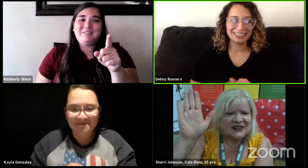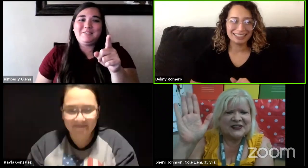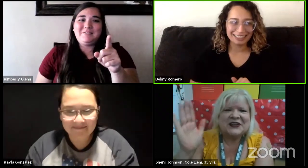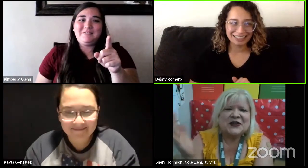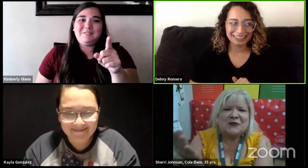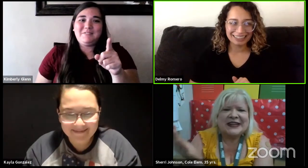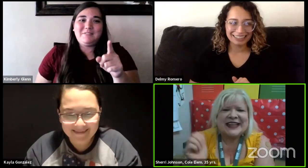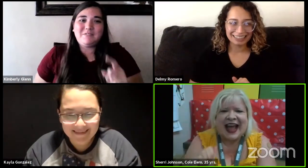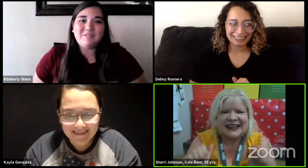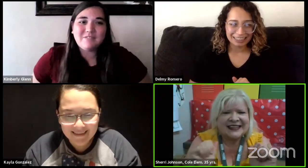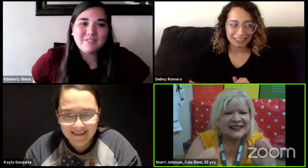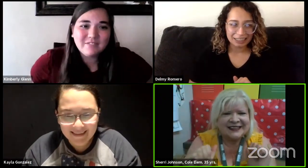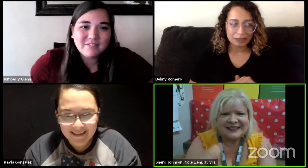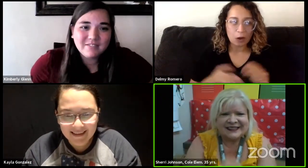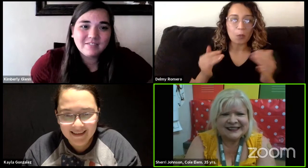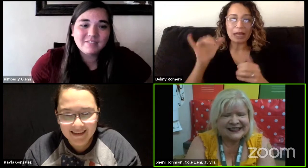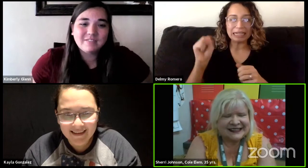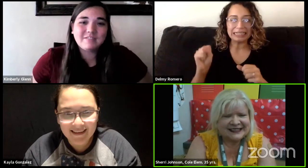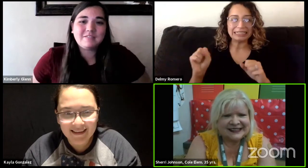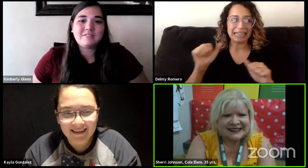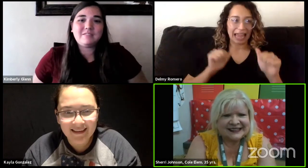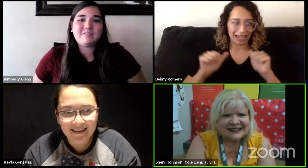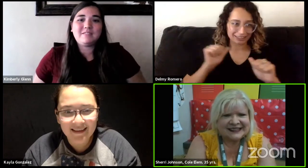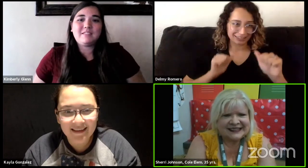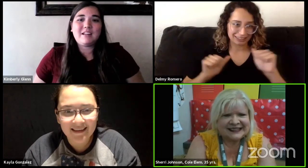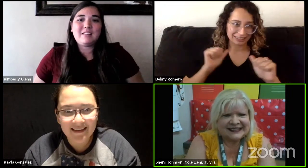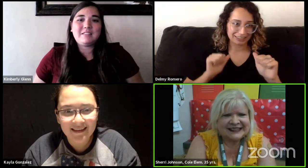Sherry? What is acting?